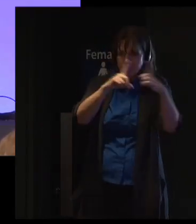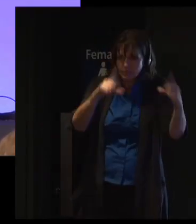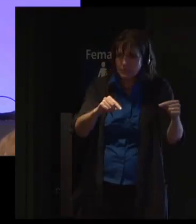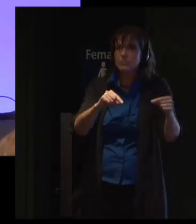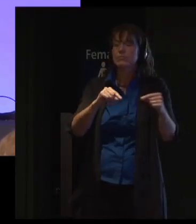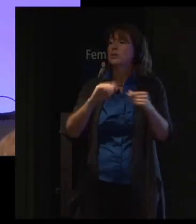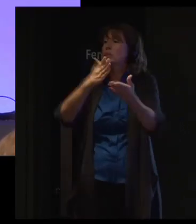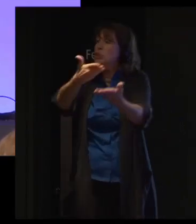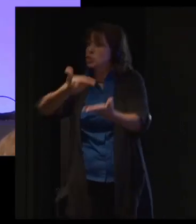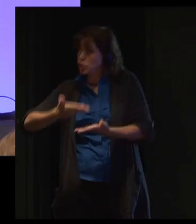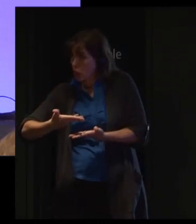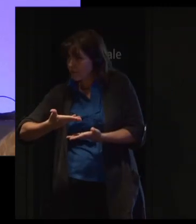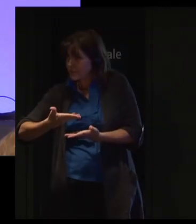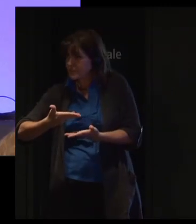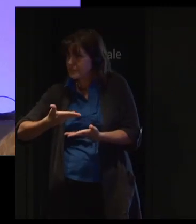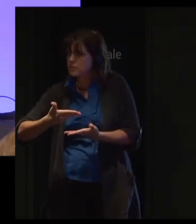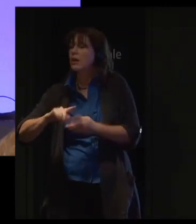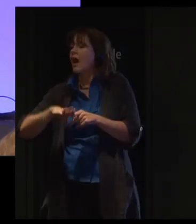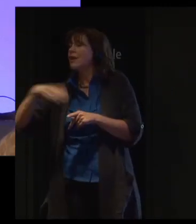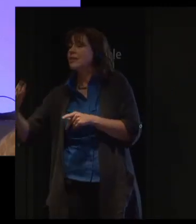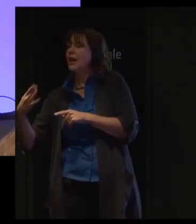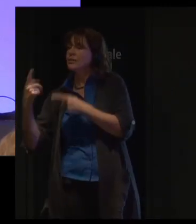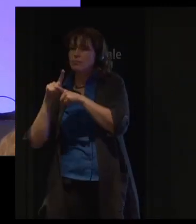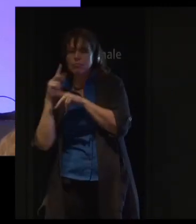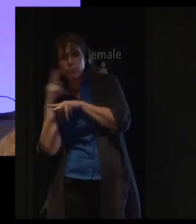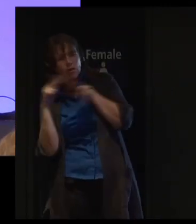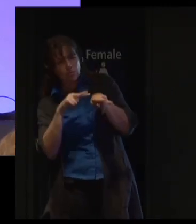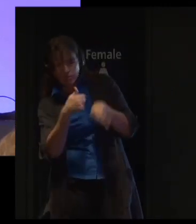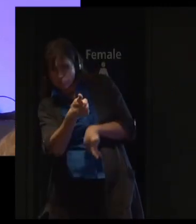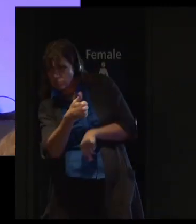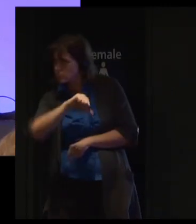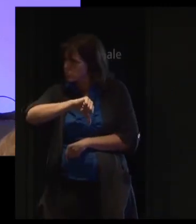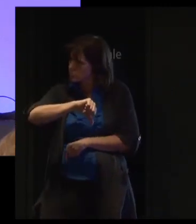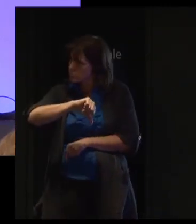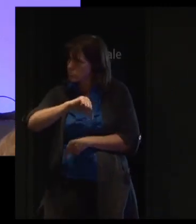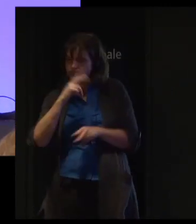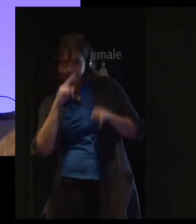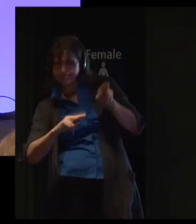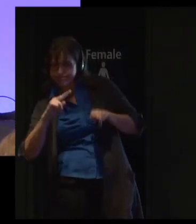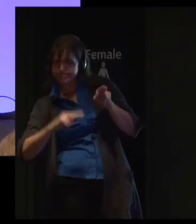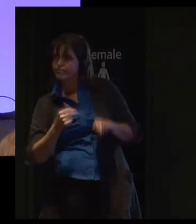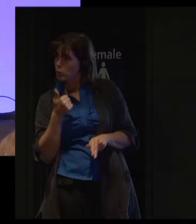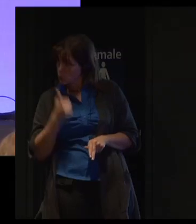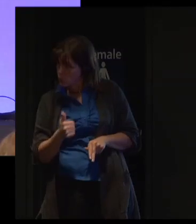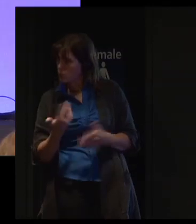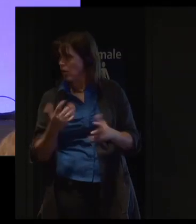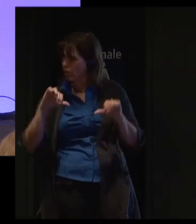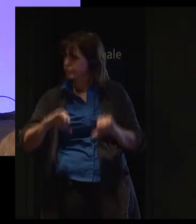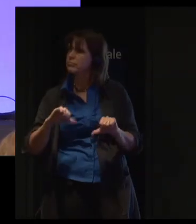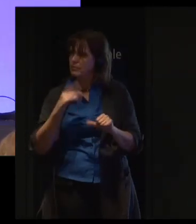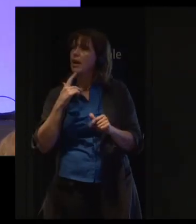And two, three is monitoring the quality of the circumstances of the Allianz